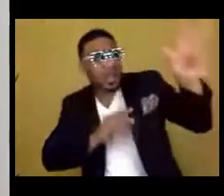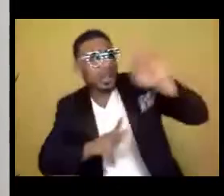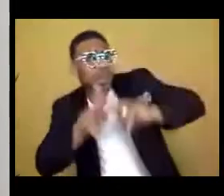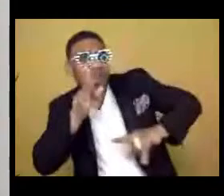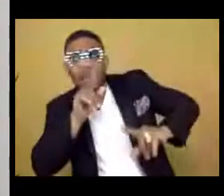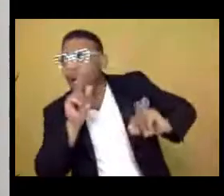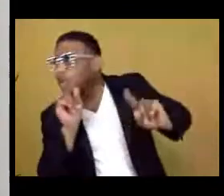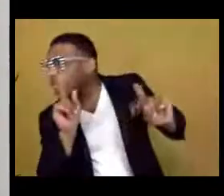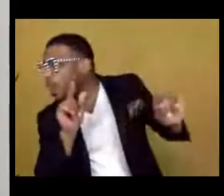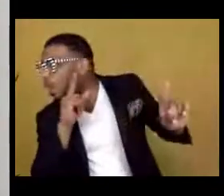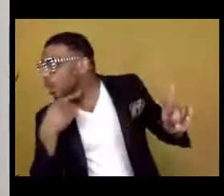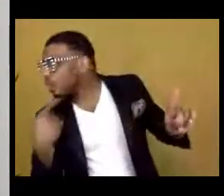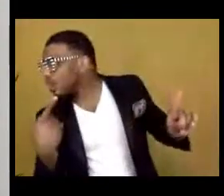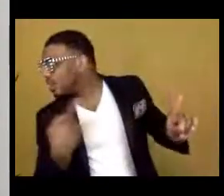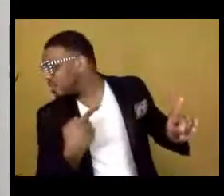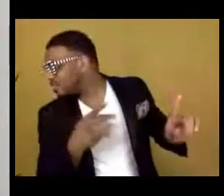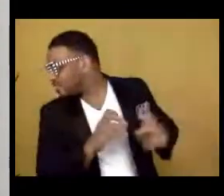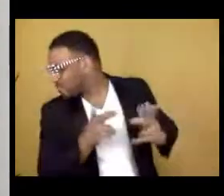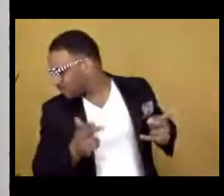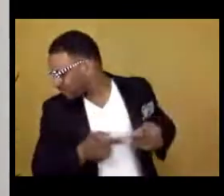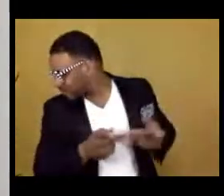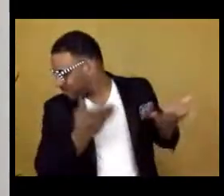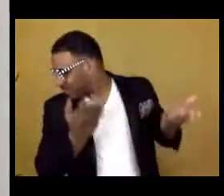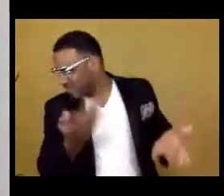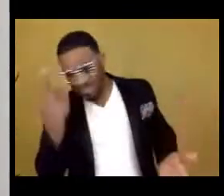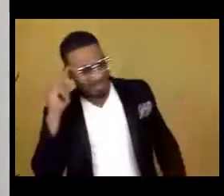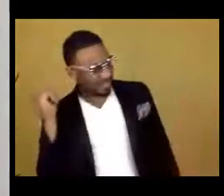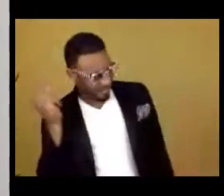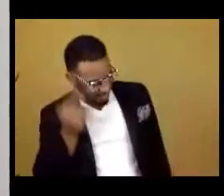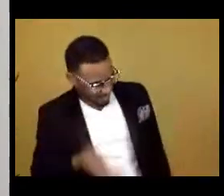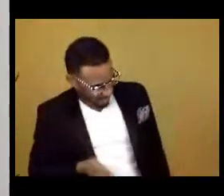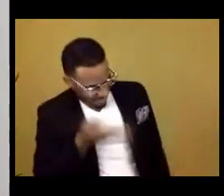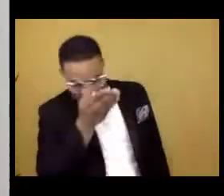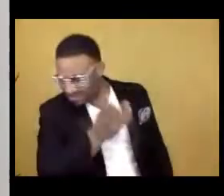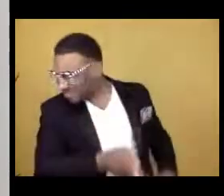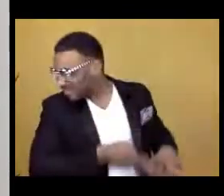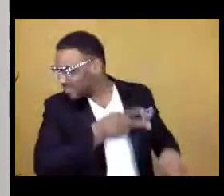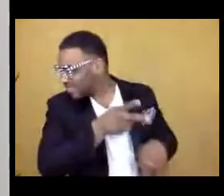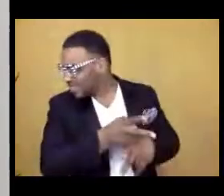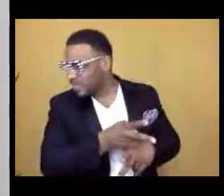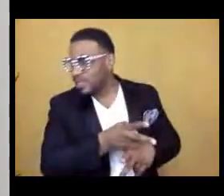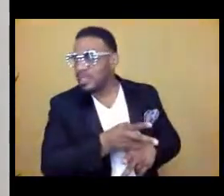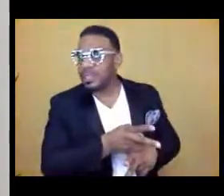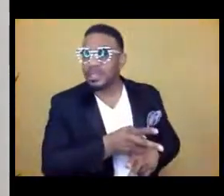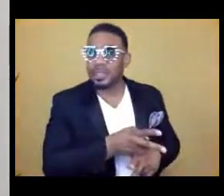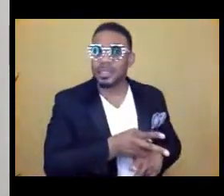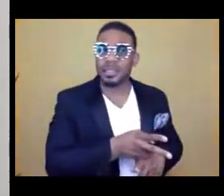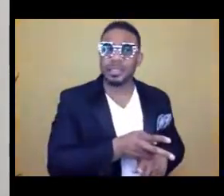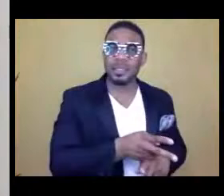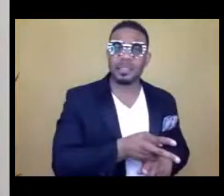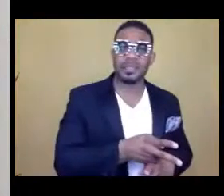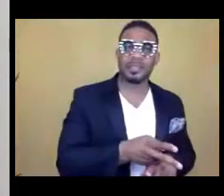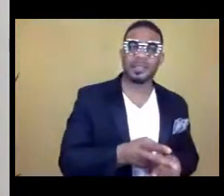whisper, there's no place here for her kind.